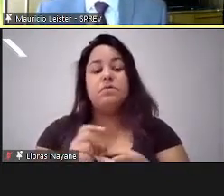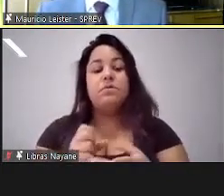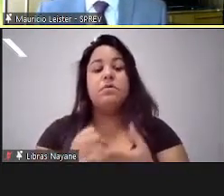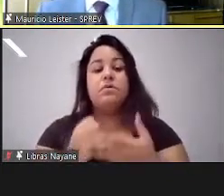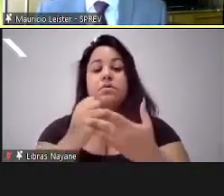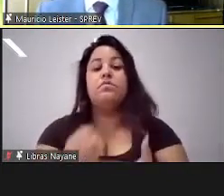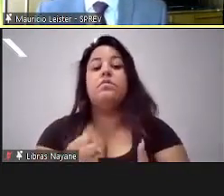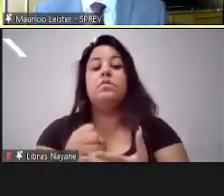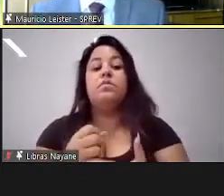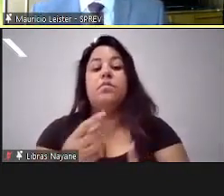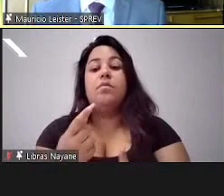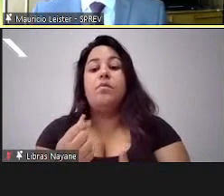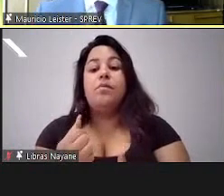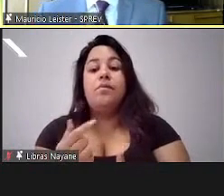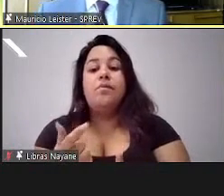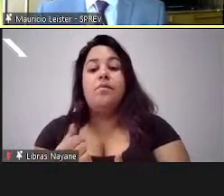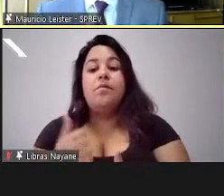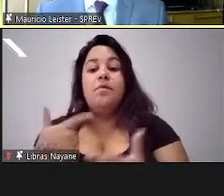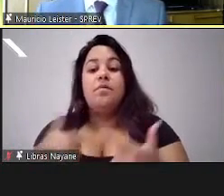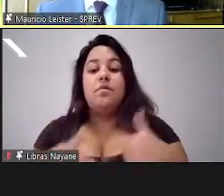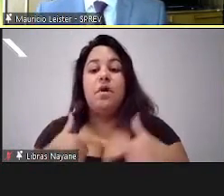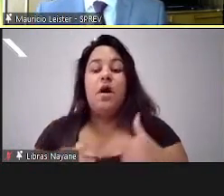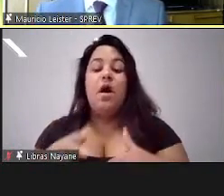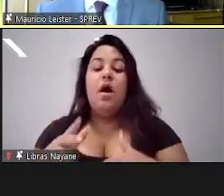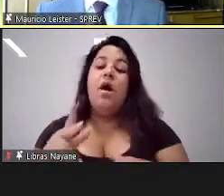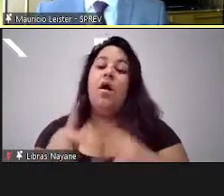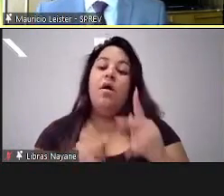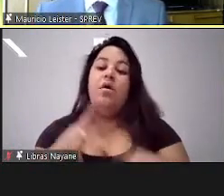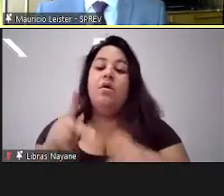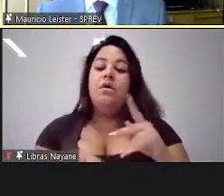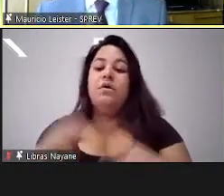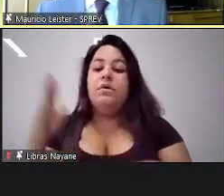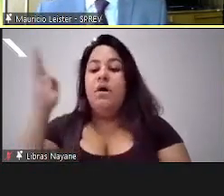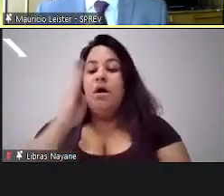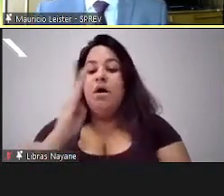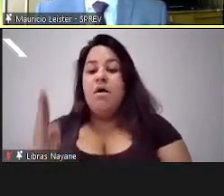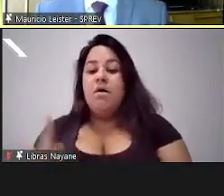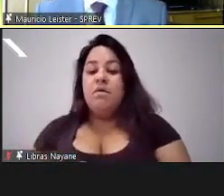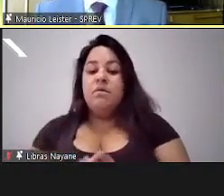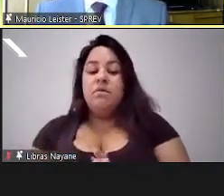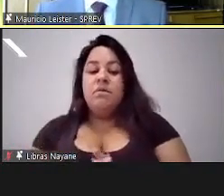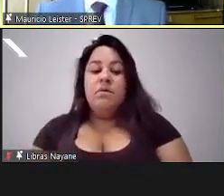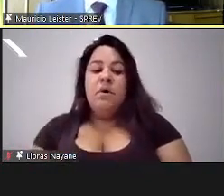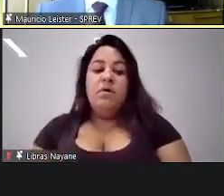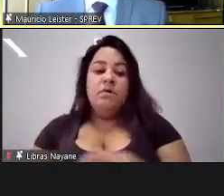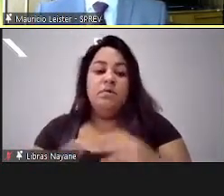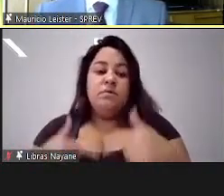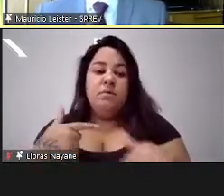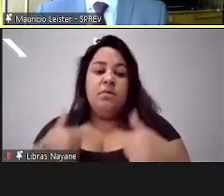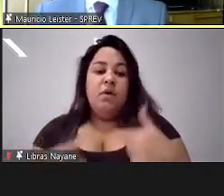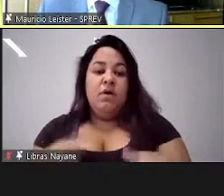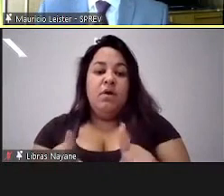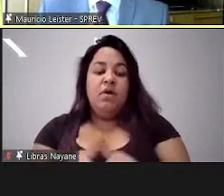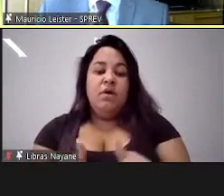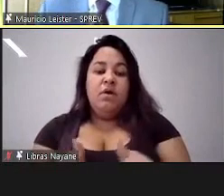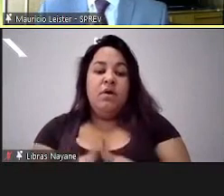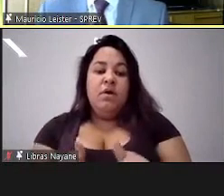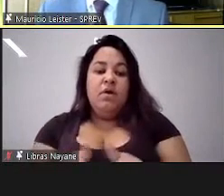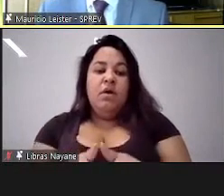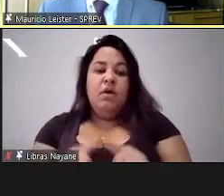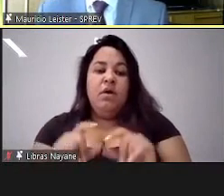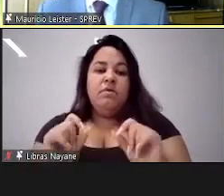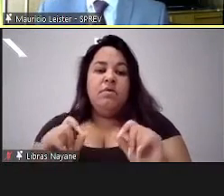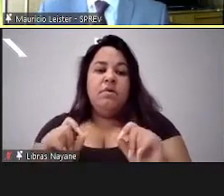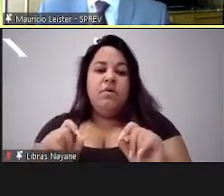they're the companies that employ the majority of the population in its totality. So